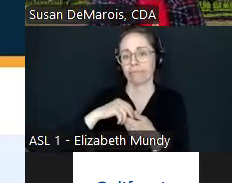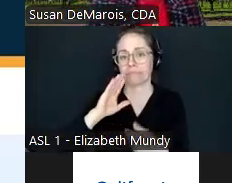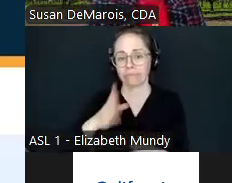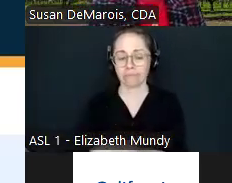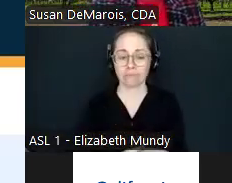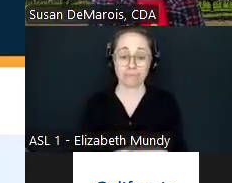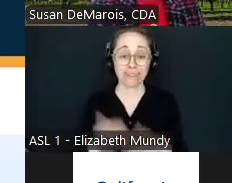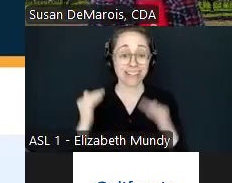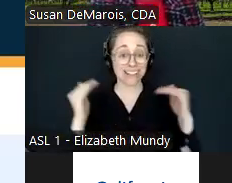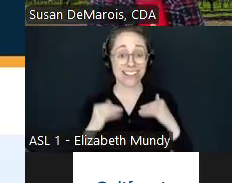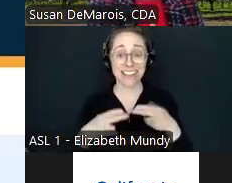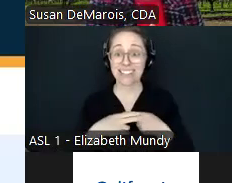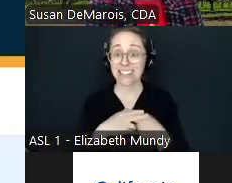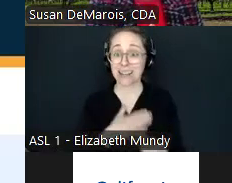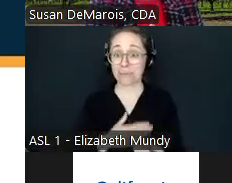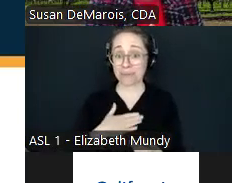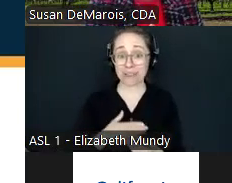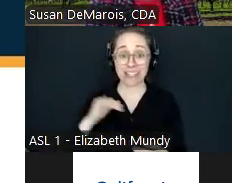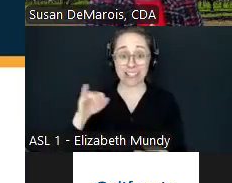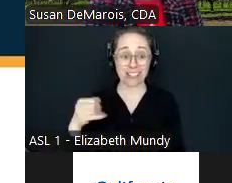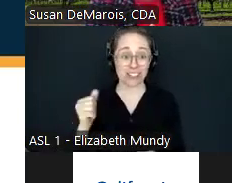Next slide, Jackie.